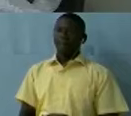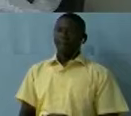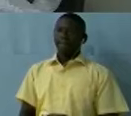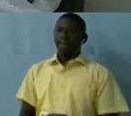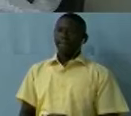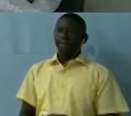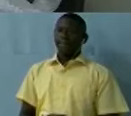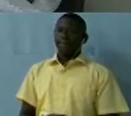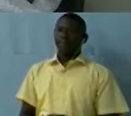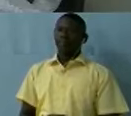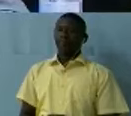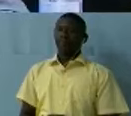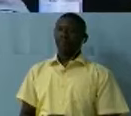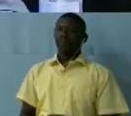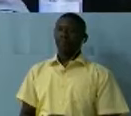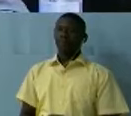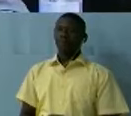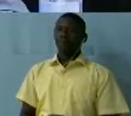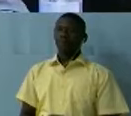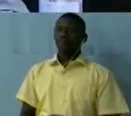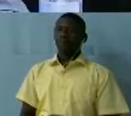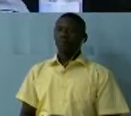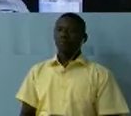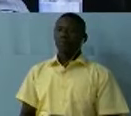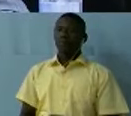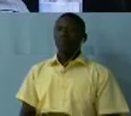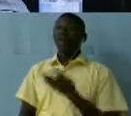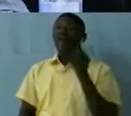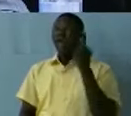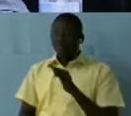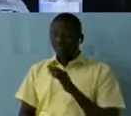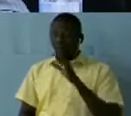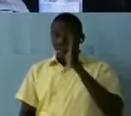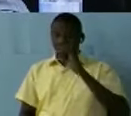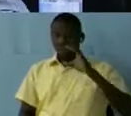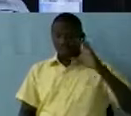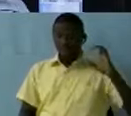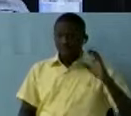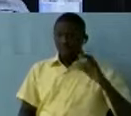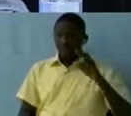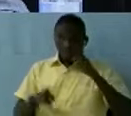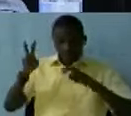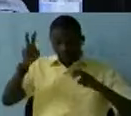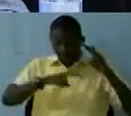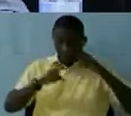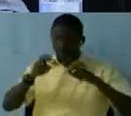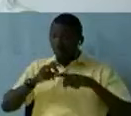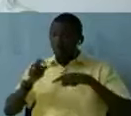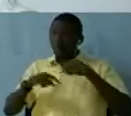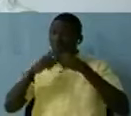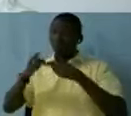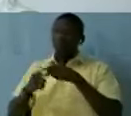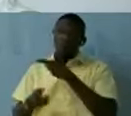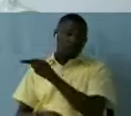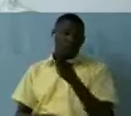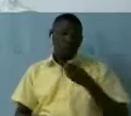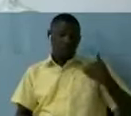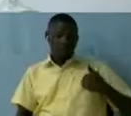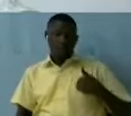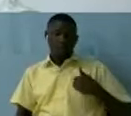if we investigate the activities of these individuals, it would be for those activities that are not currently